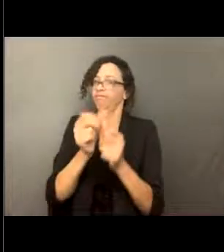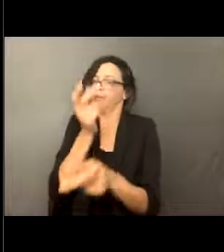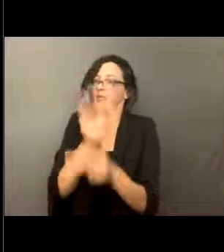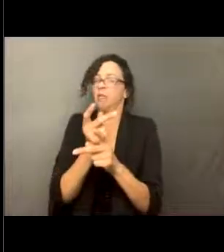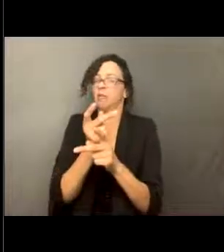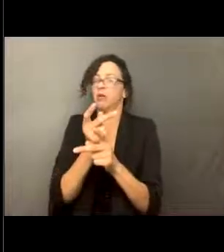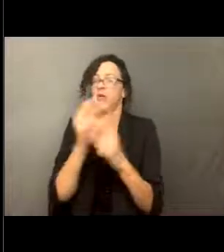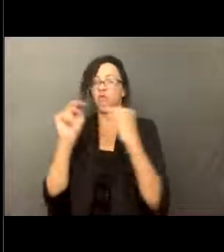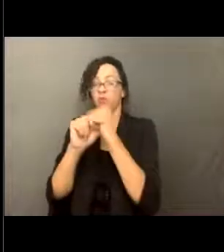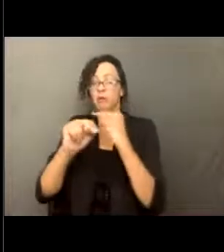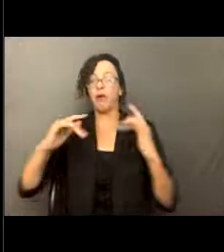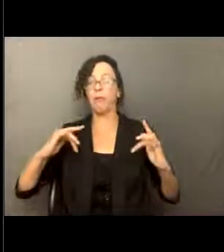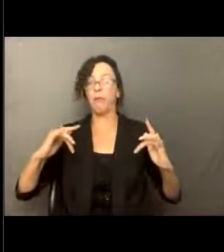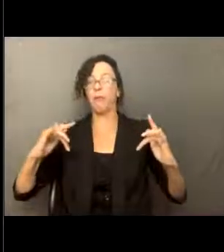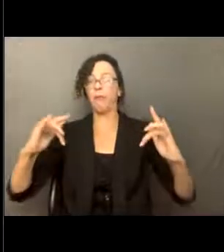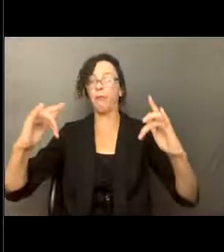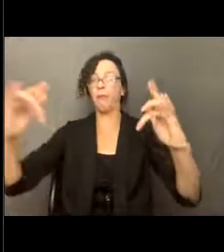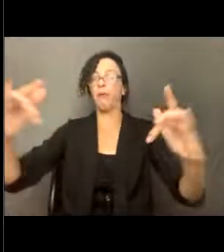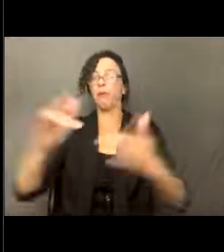freeways clean and safe.